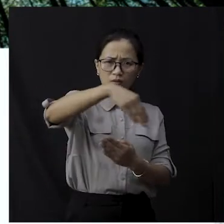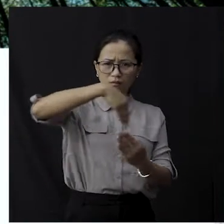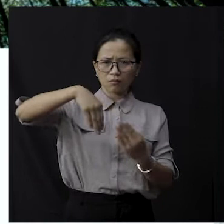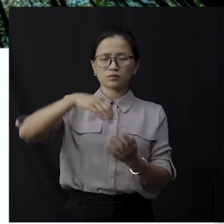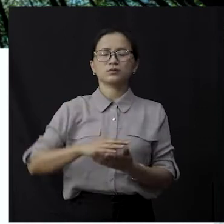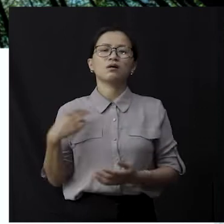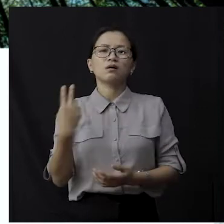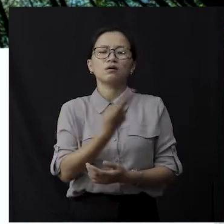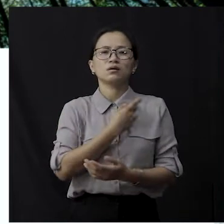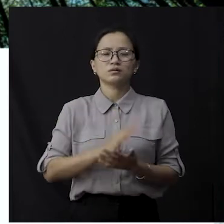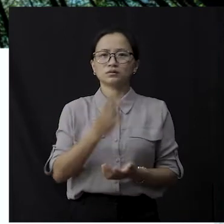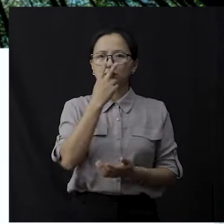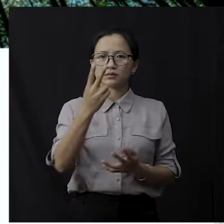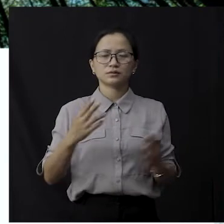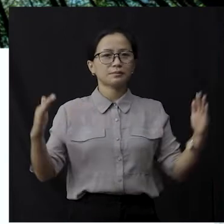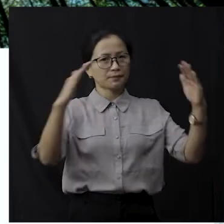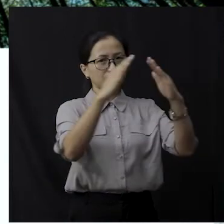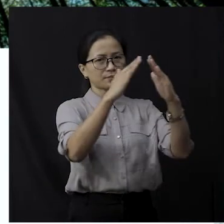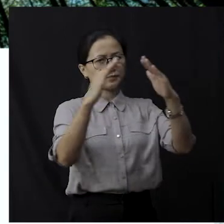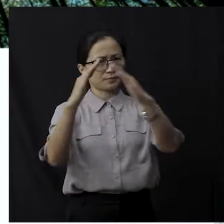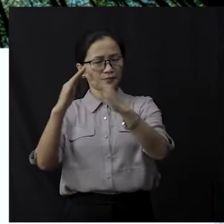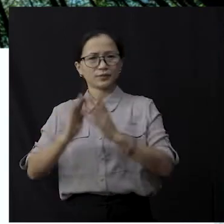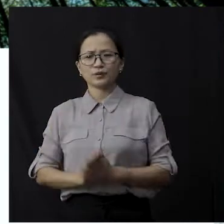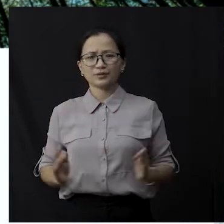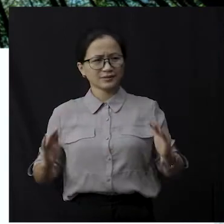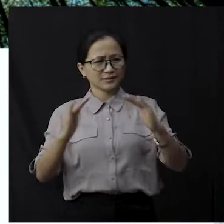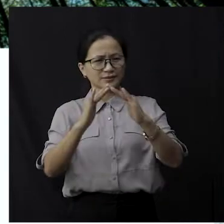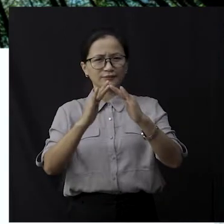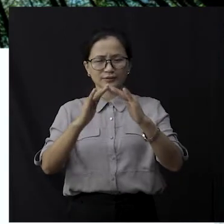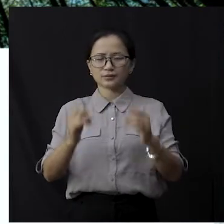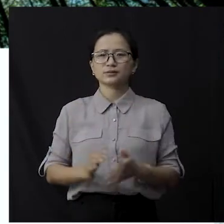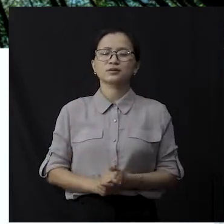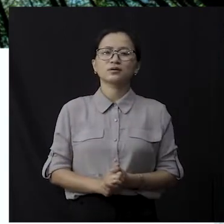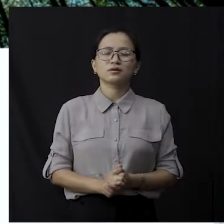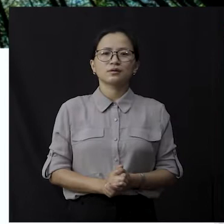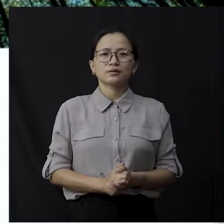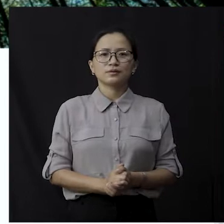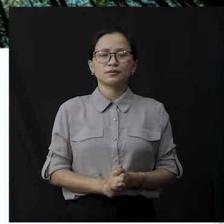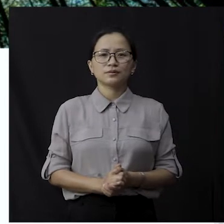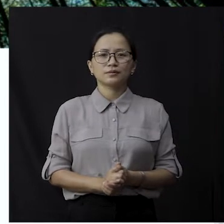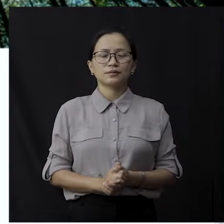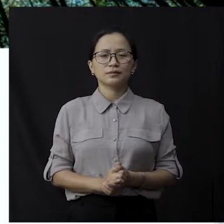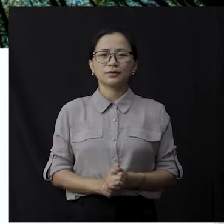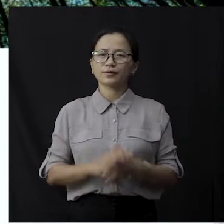like this. We can see mountains, we can see valleys, right? So students,